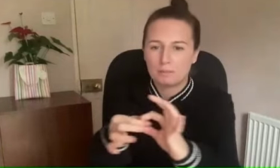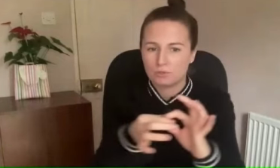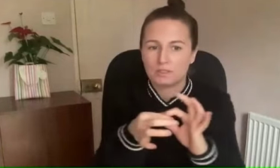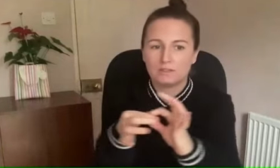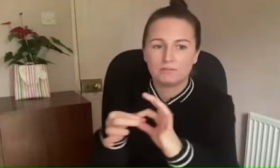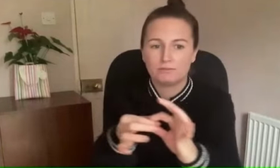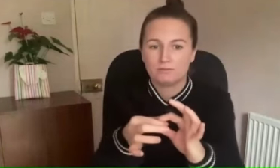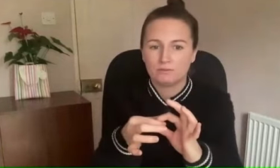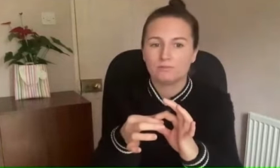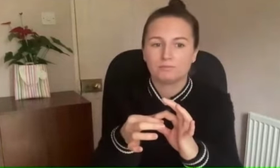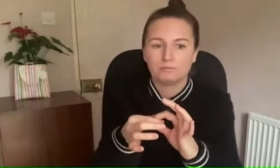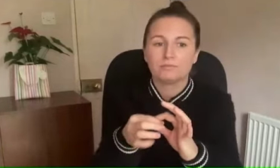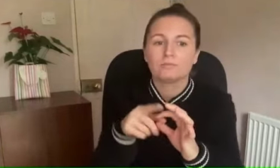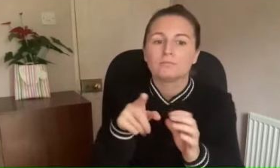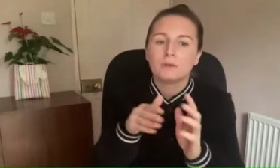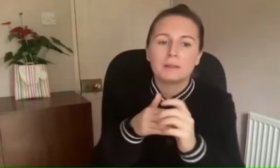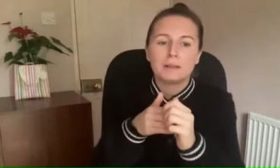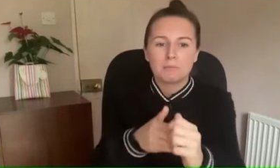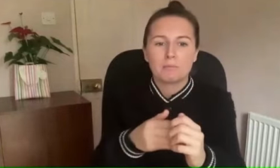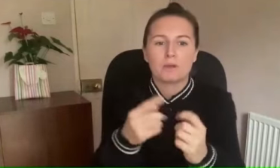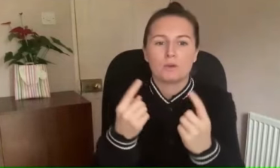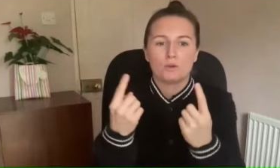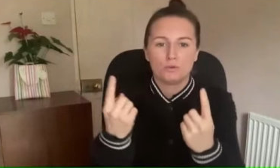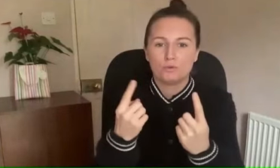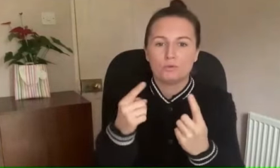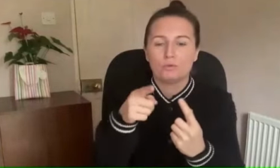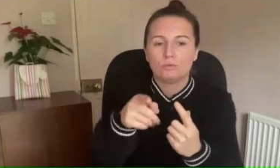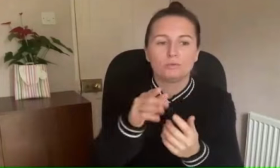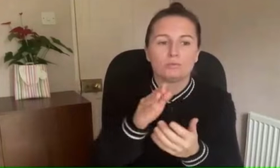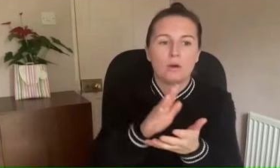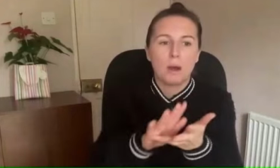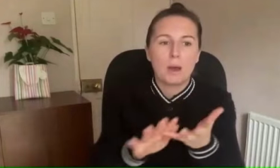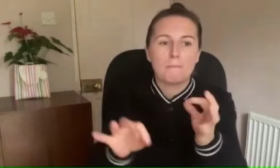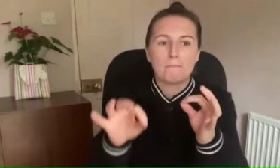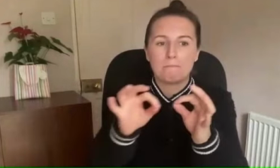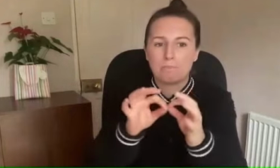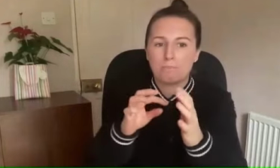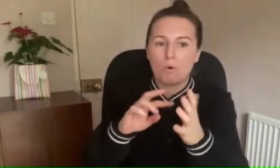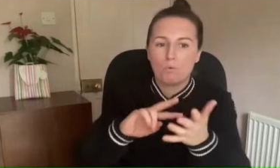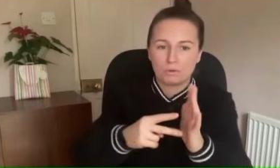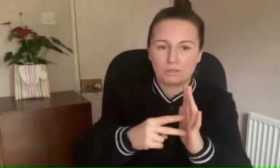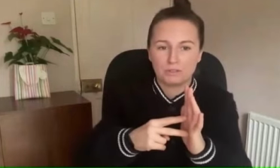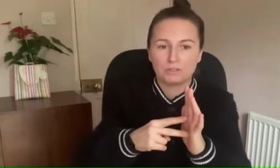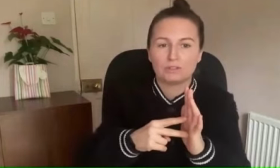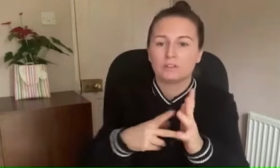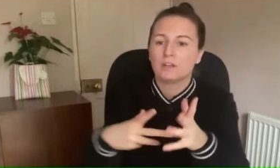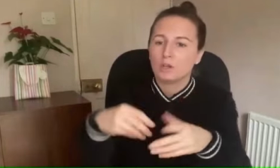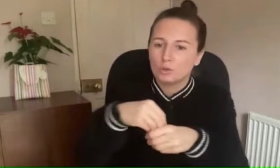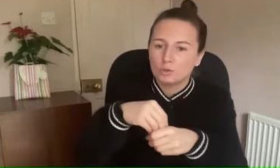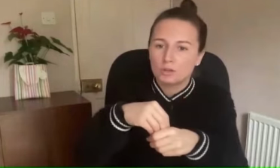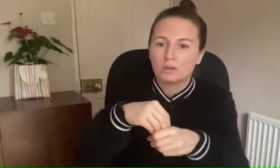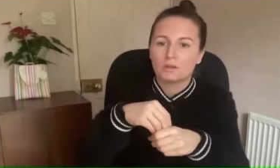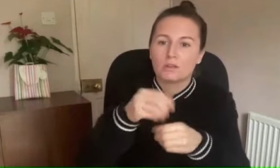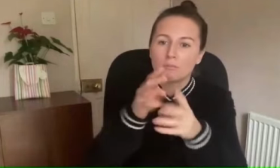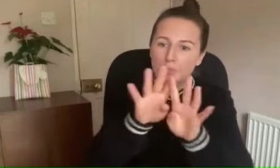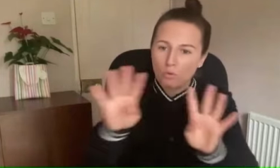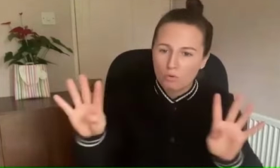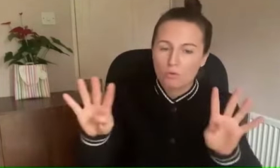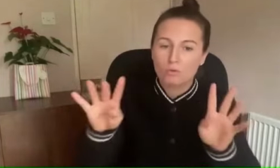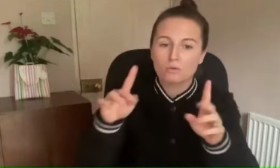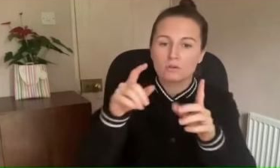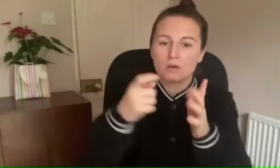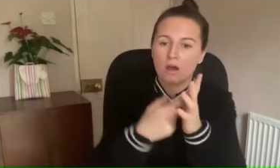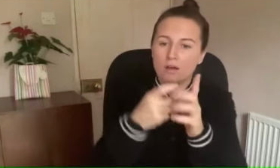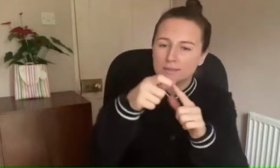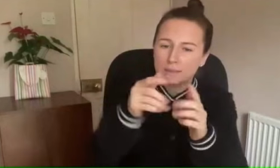lead organisation and involving Hub partners, Hub board, and the RDM to help with determining ratings